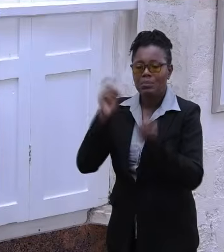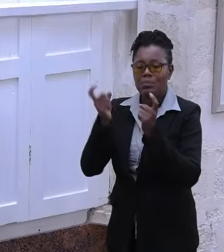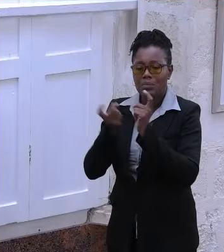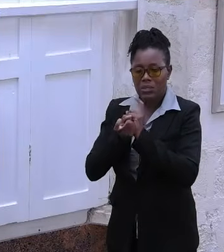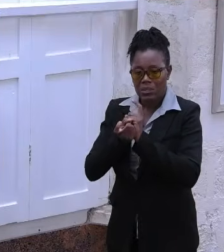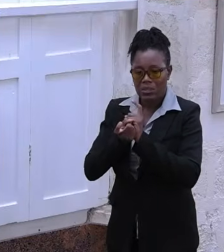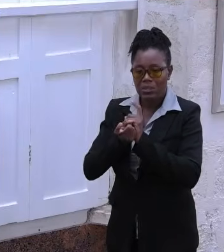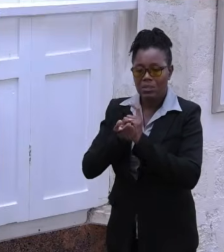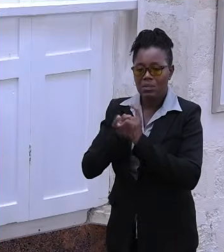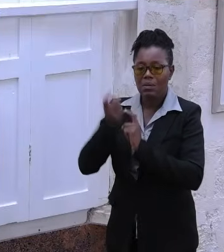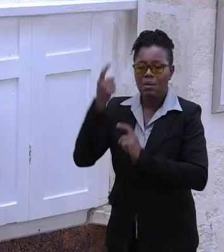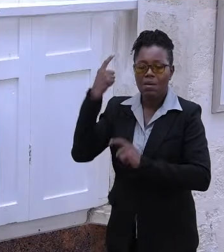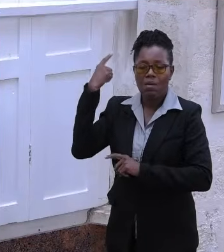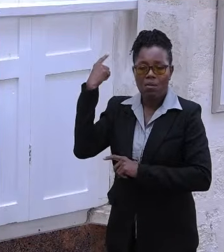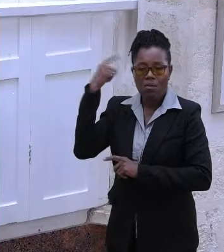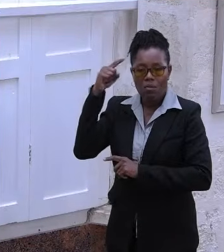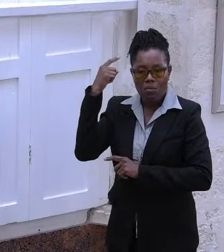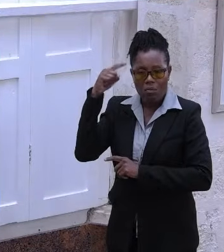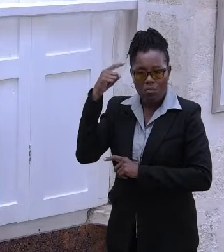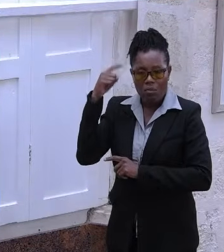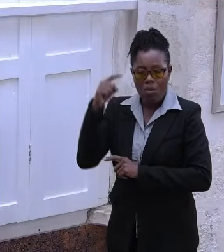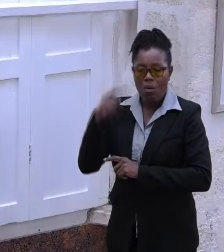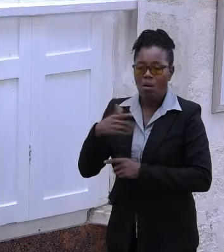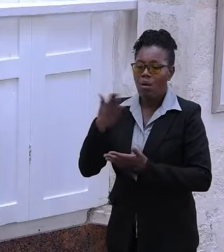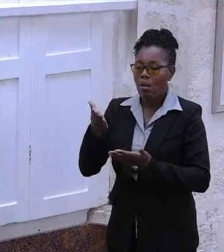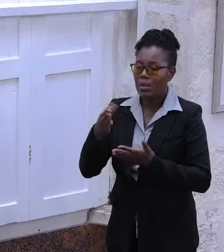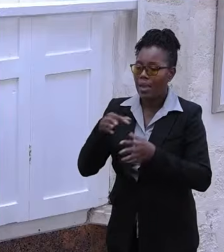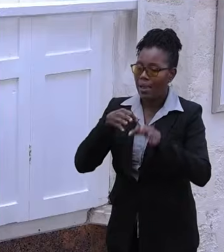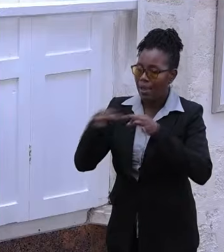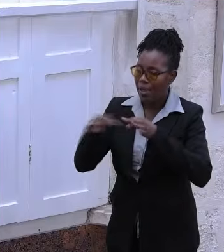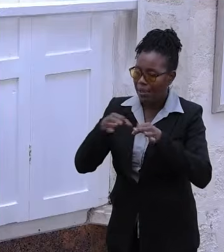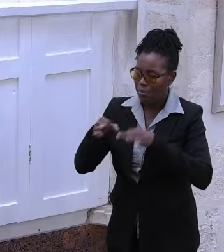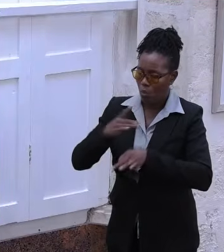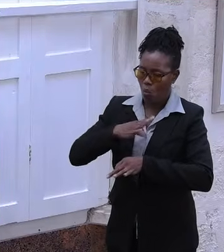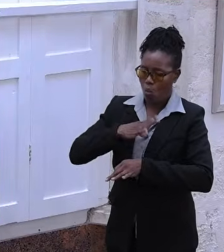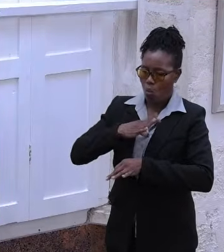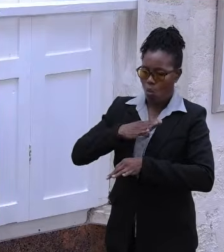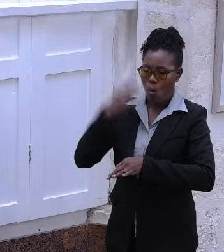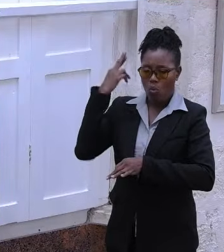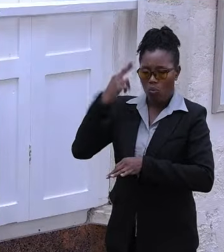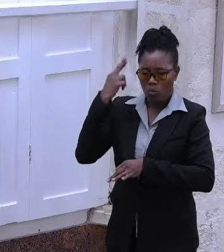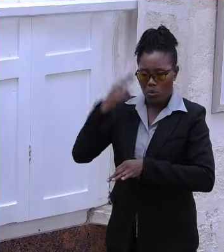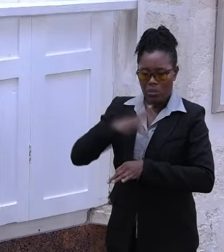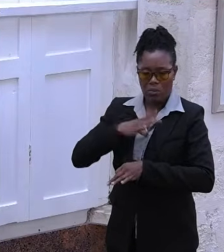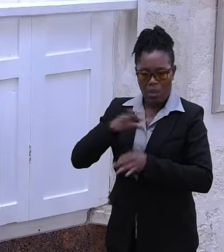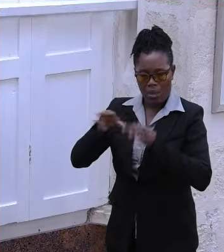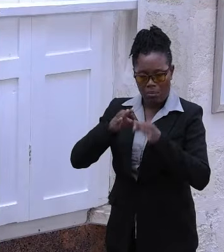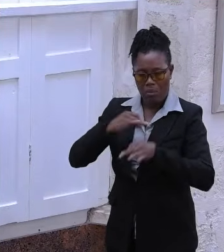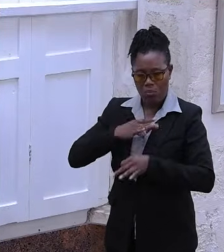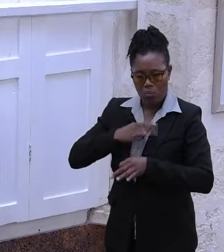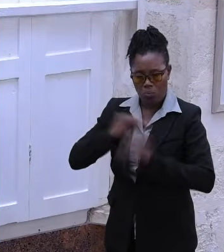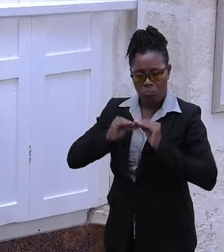for a very well explained reason. And